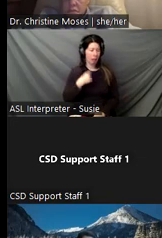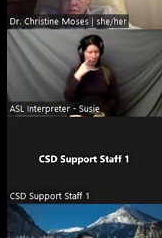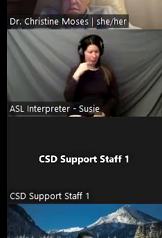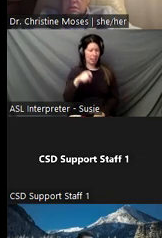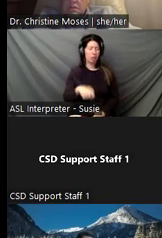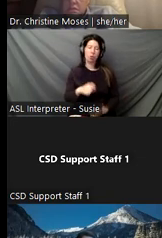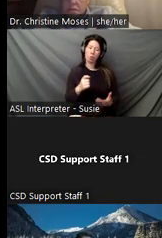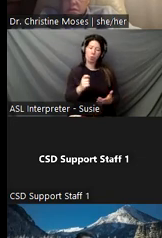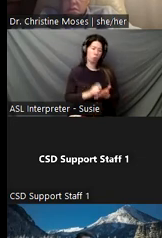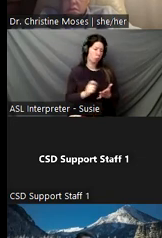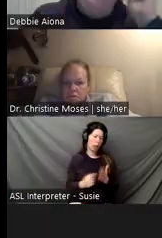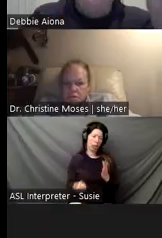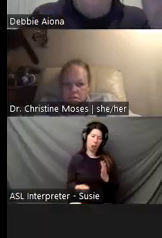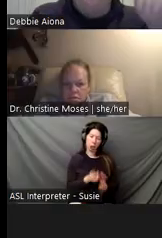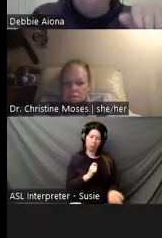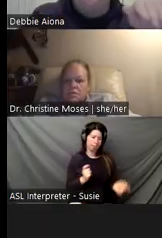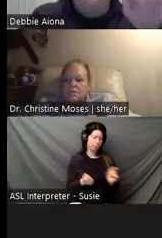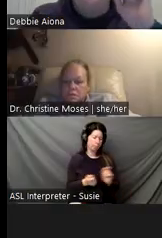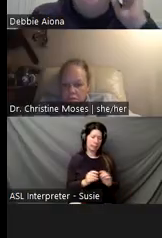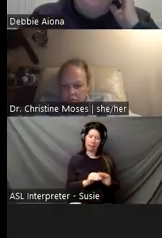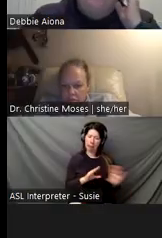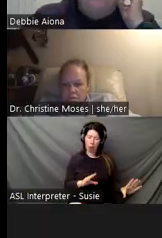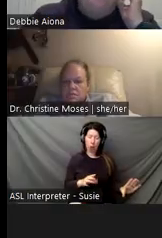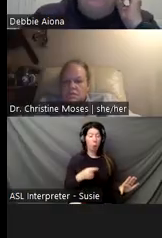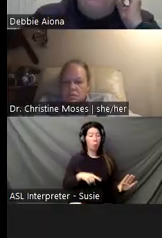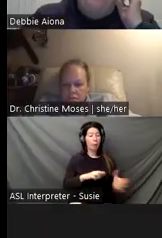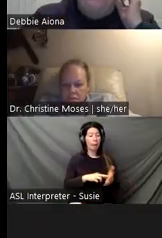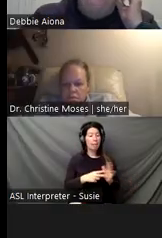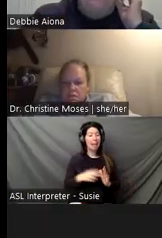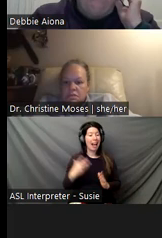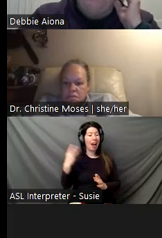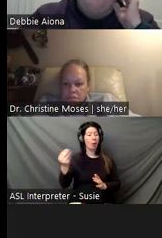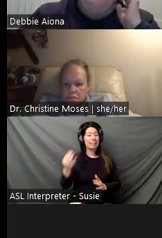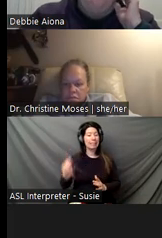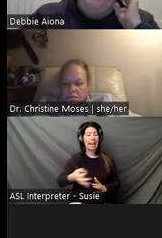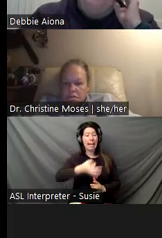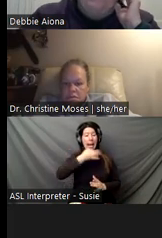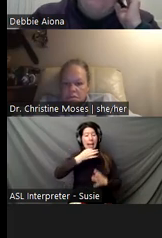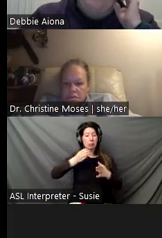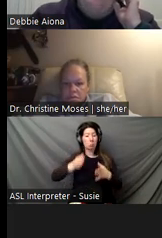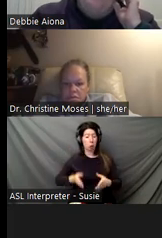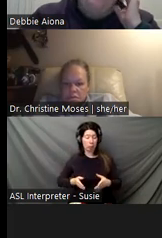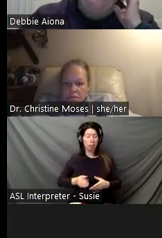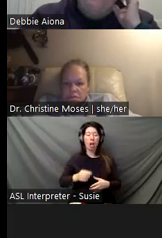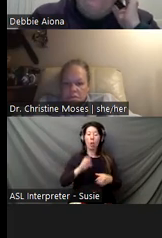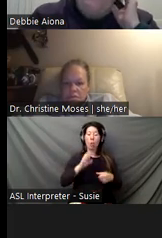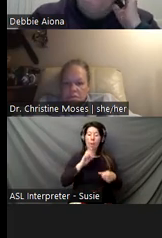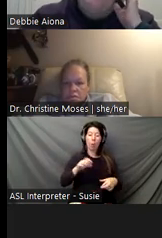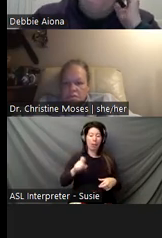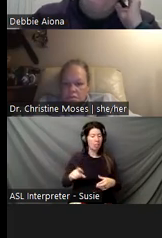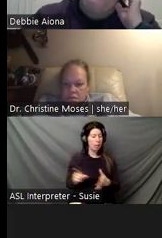it's clear that we're talking about outside experts and that a report needs to be come out of that and